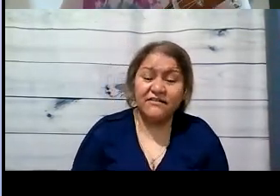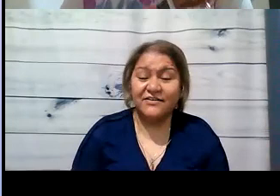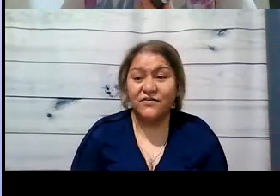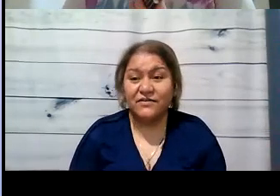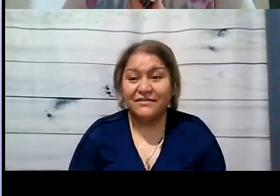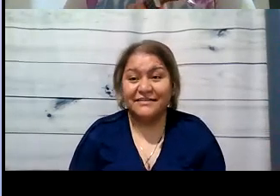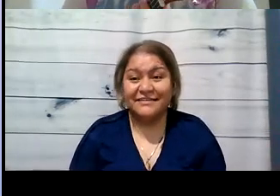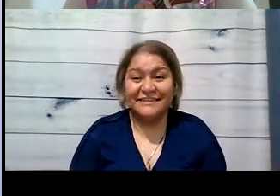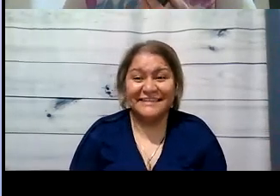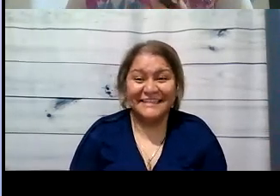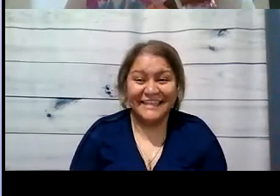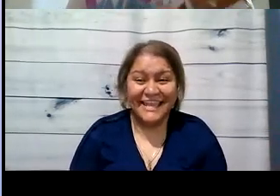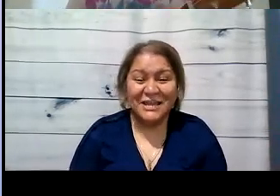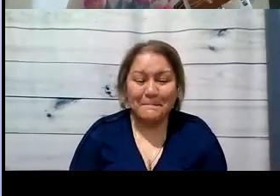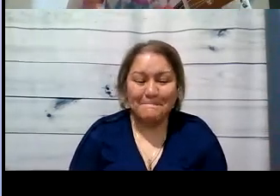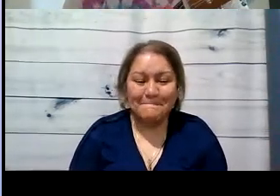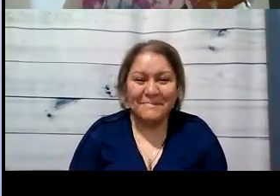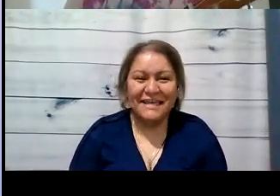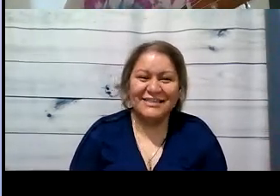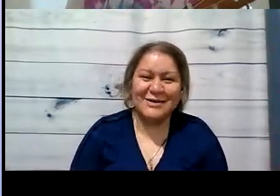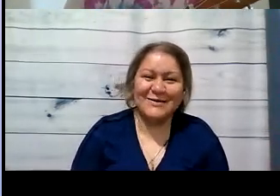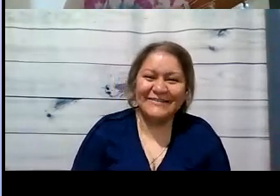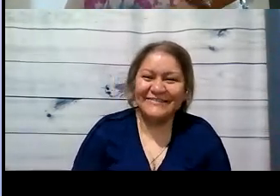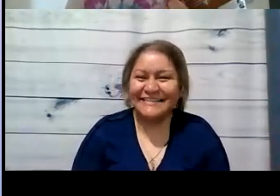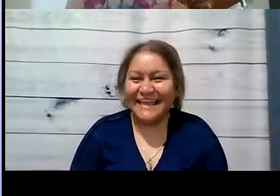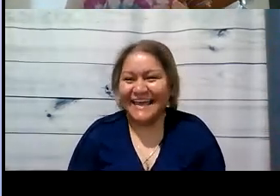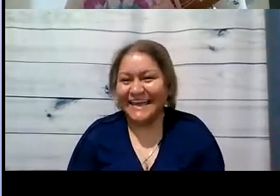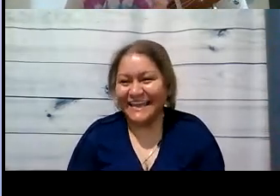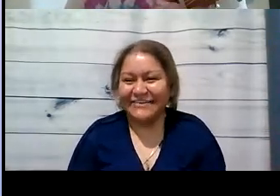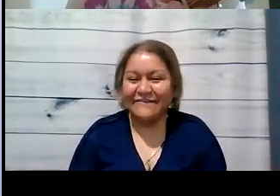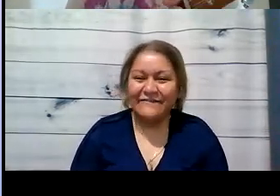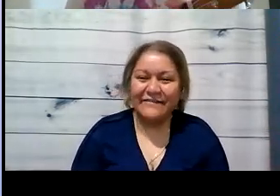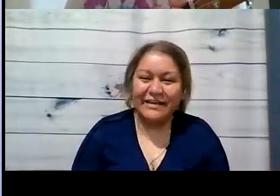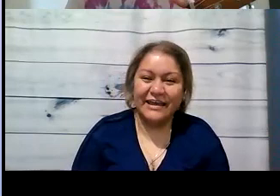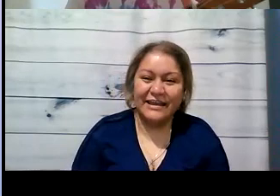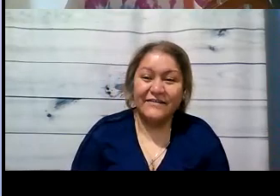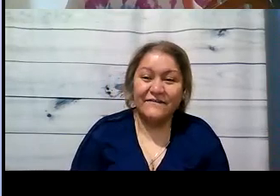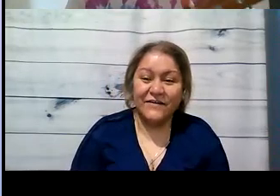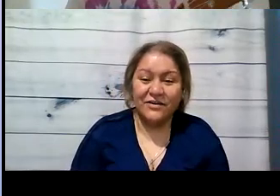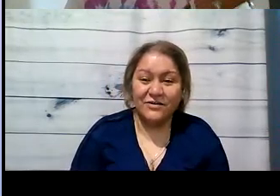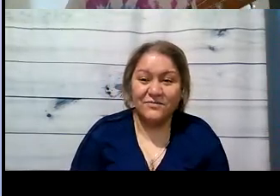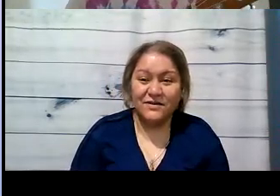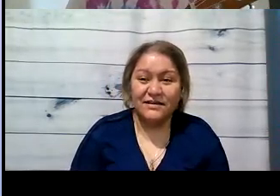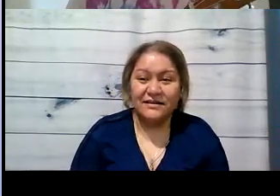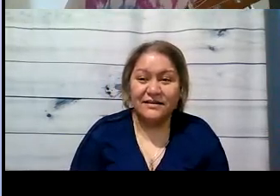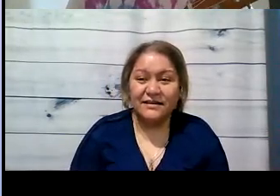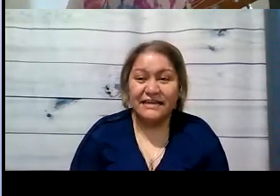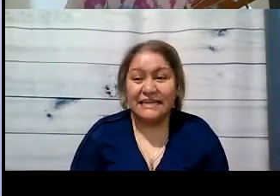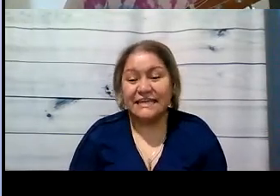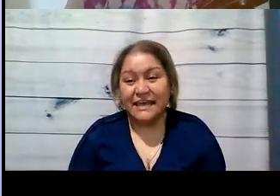oink. Whee! Old MacDonald had a farm.